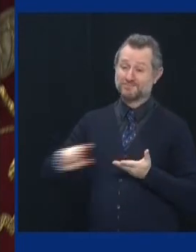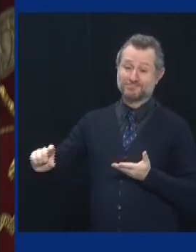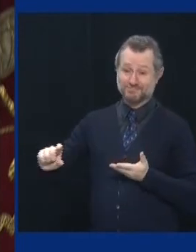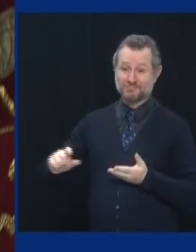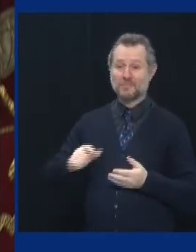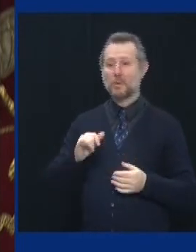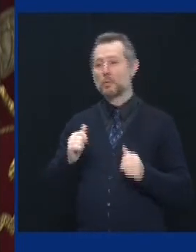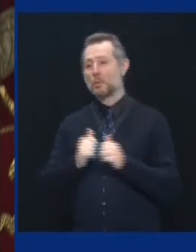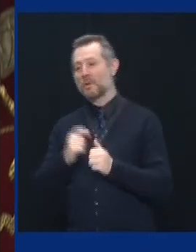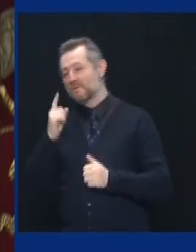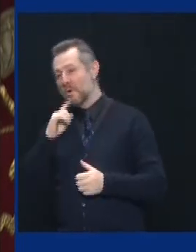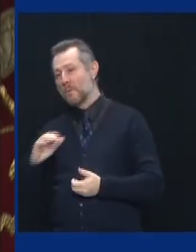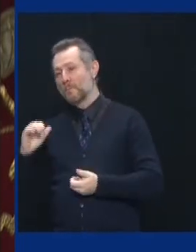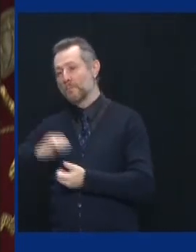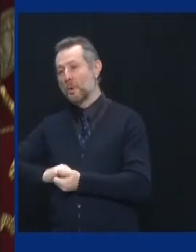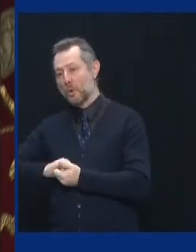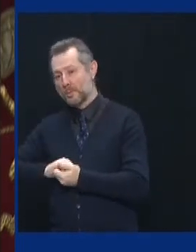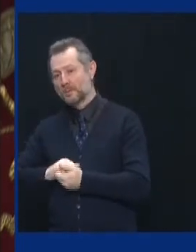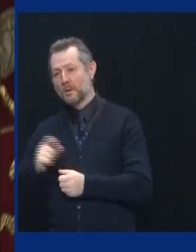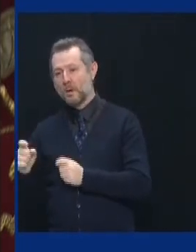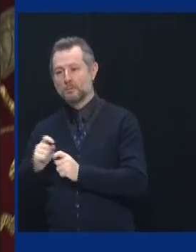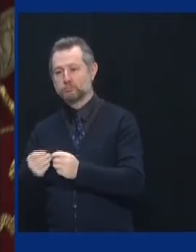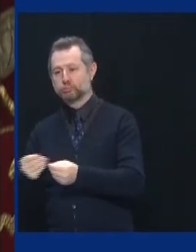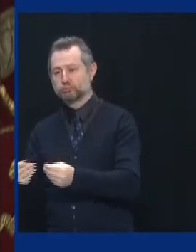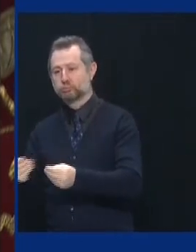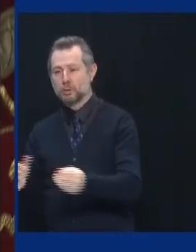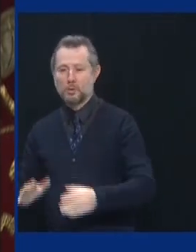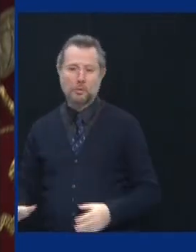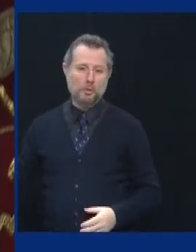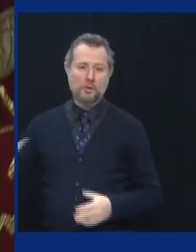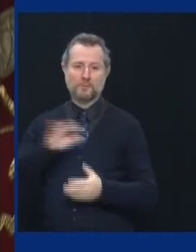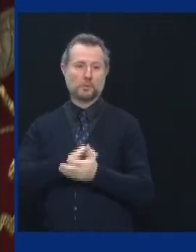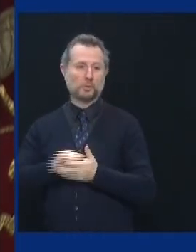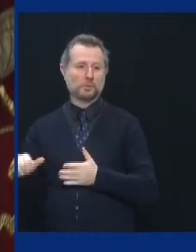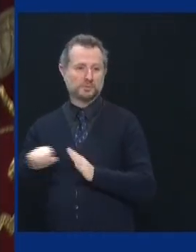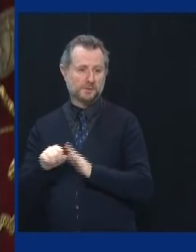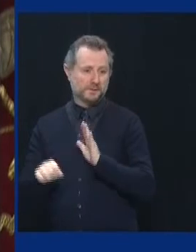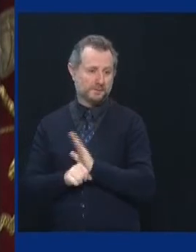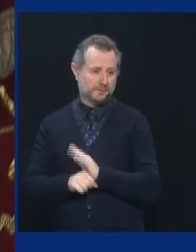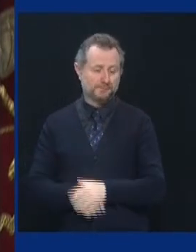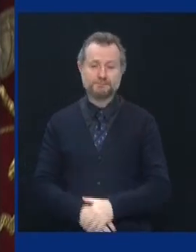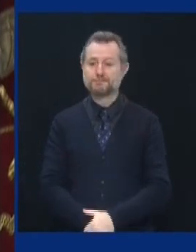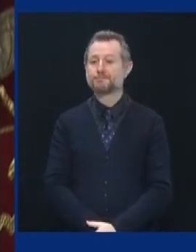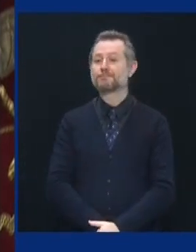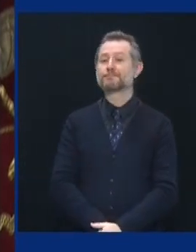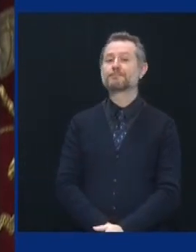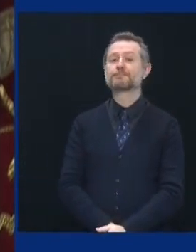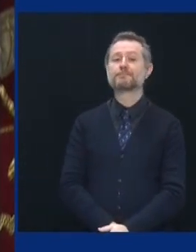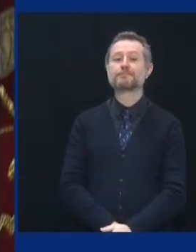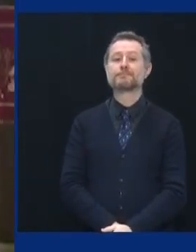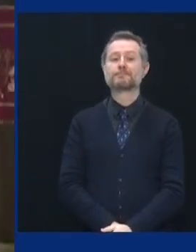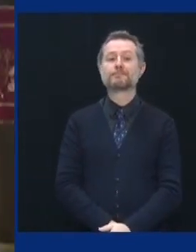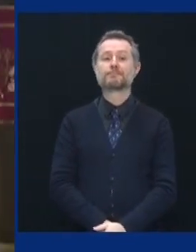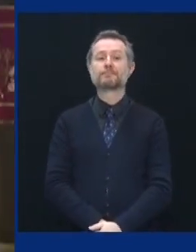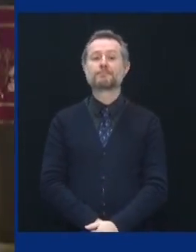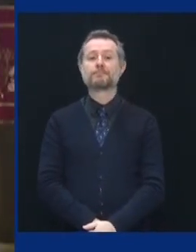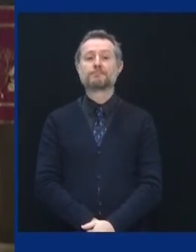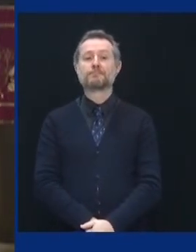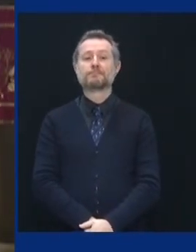to reallocate that to sites across New York State where they can be used and go into people's arms.